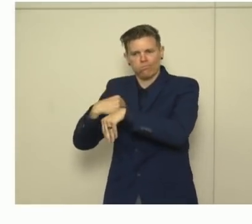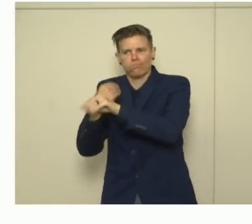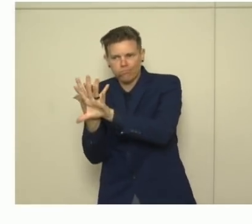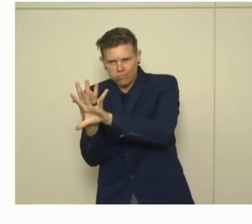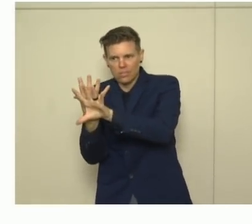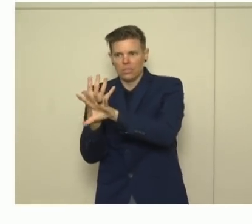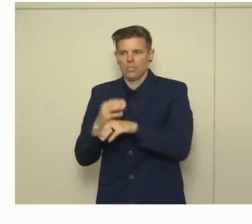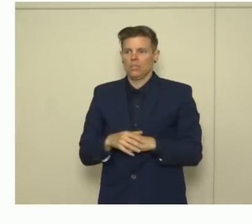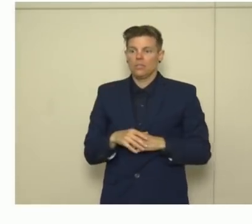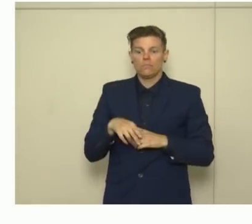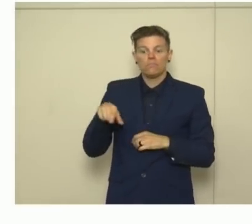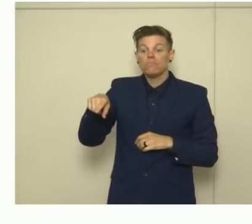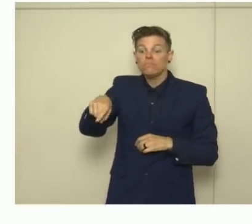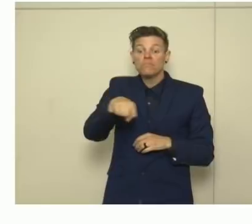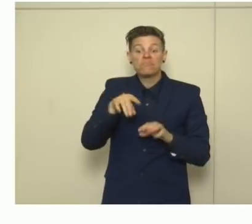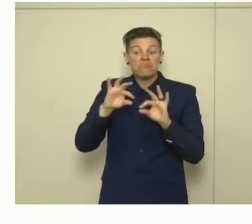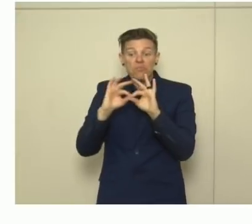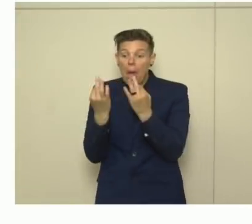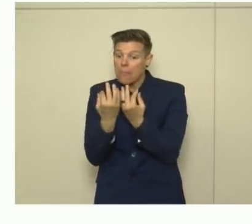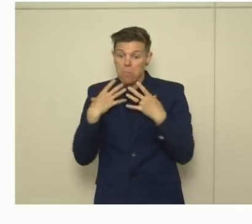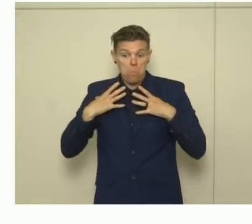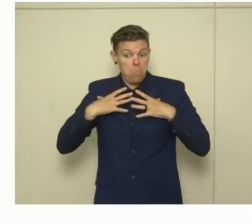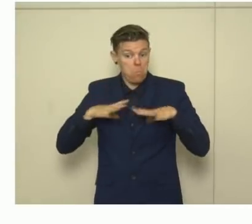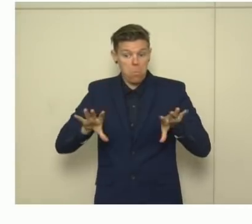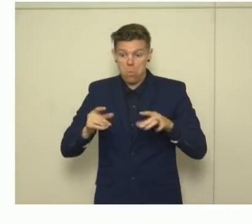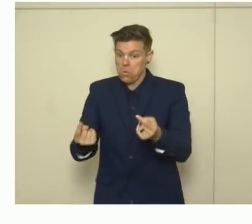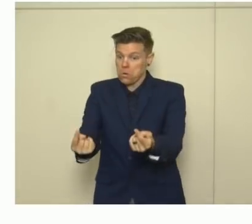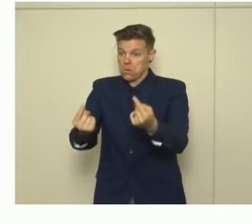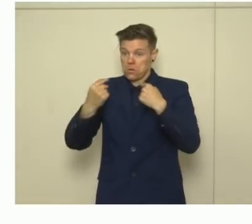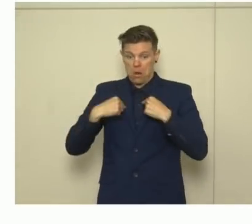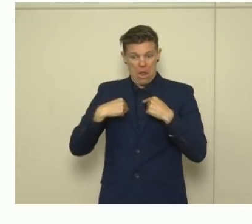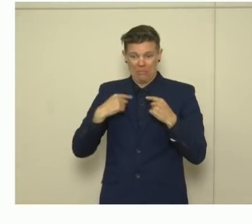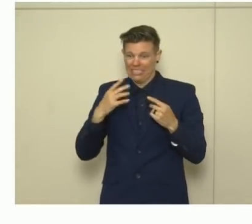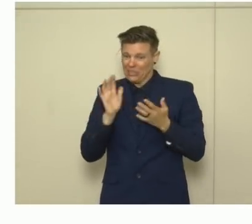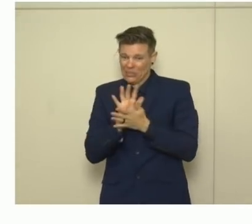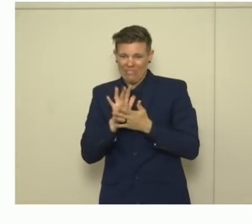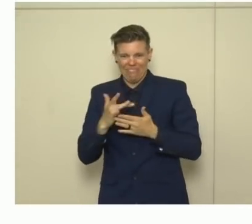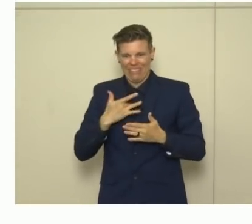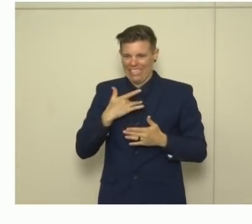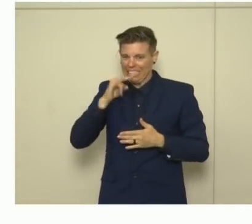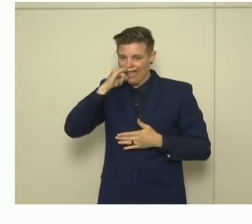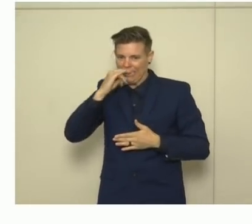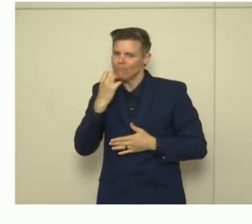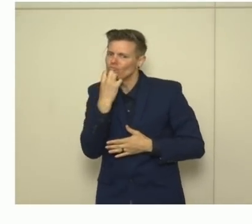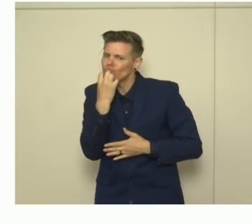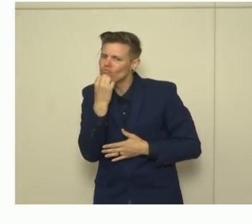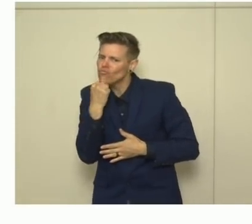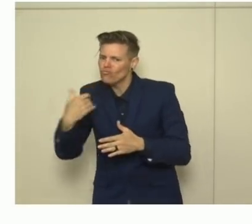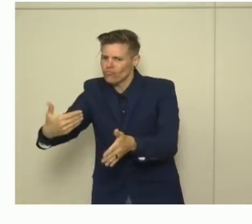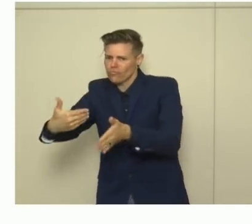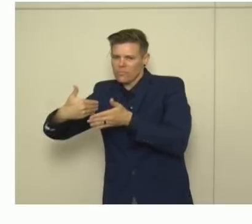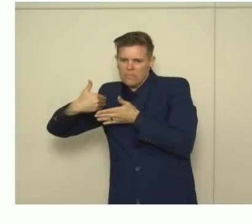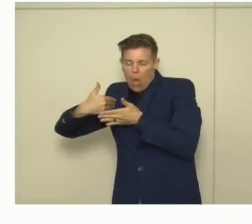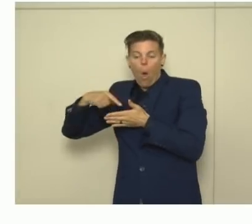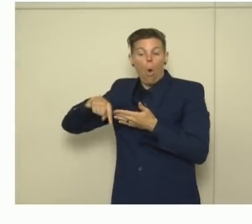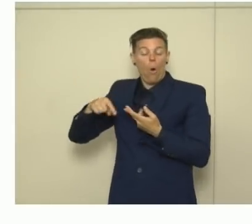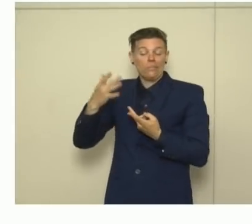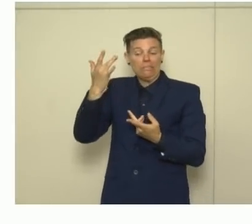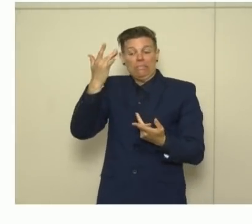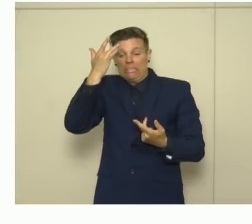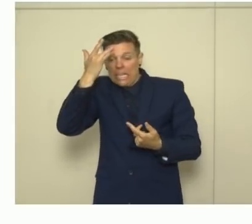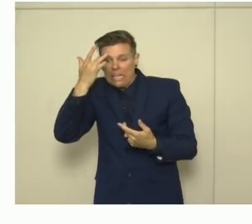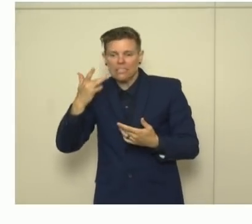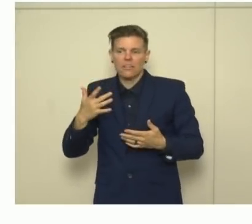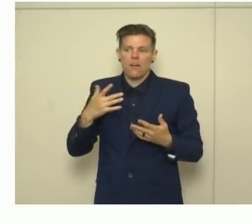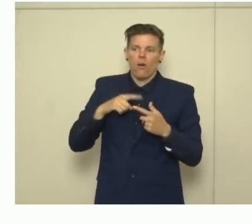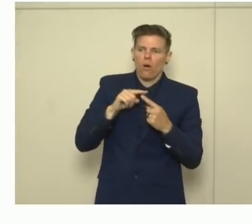the choice that their student should not be coming back yet for their medical reasons or their family medical reasons, that they have